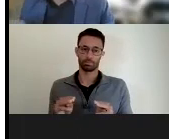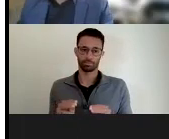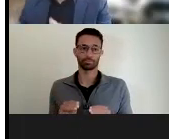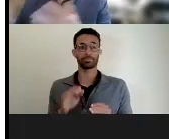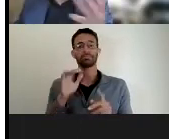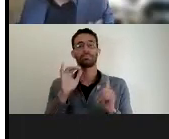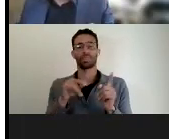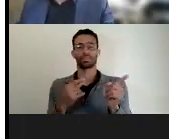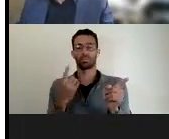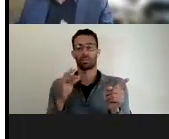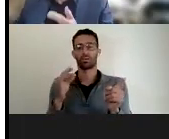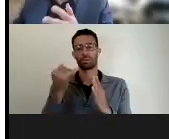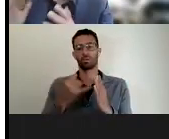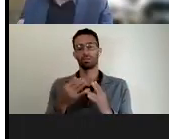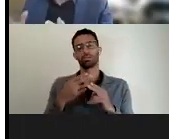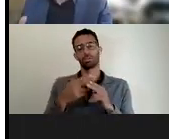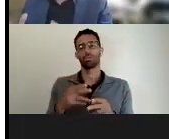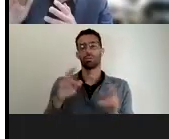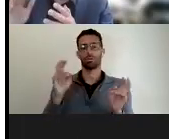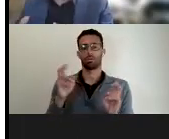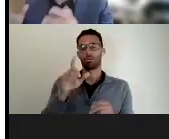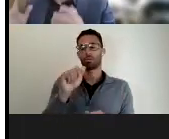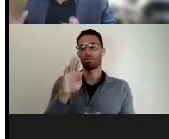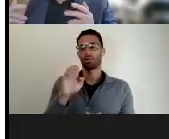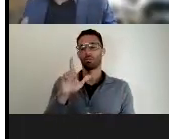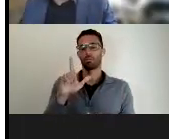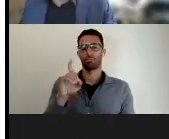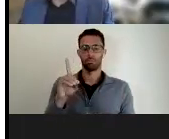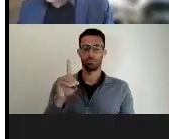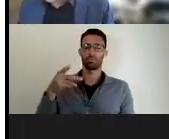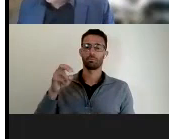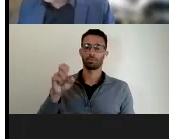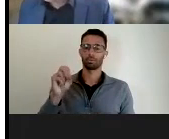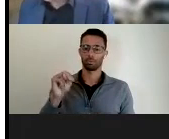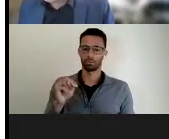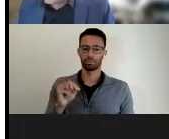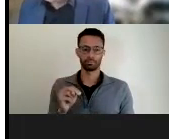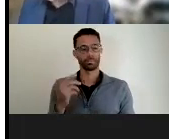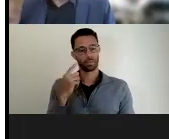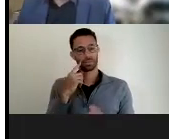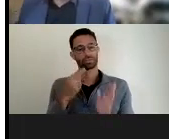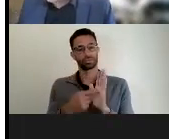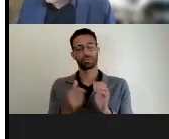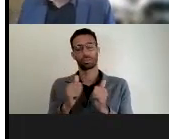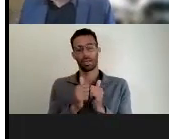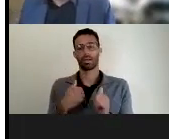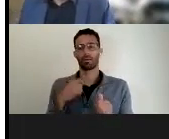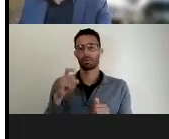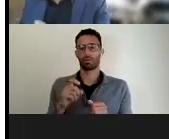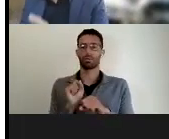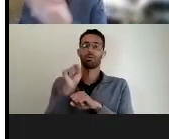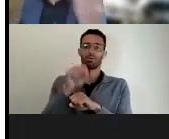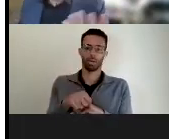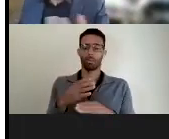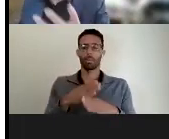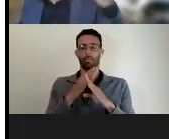persons. And I think it speaks to how we have to overcome the barriers of people who are labeled in different systems,